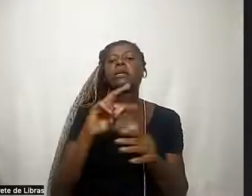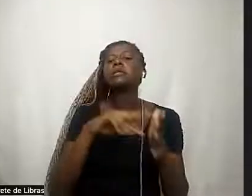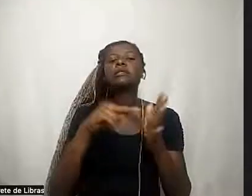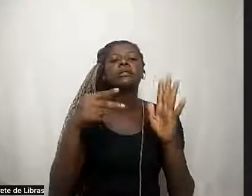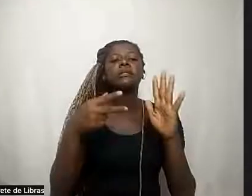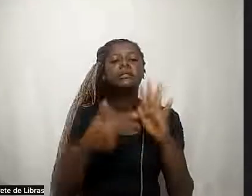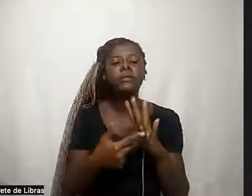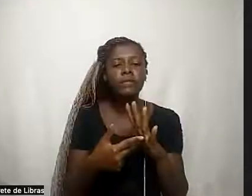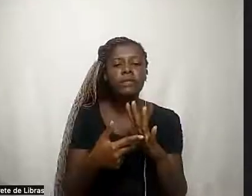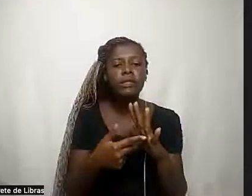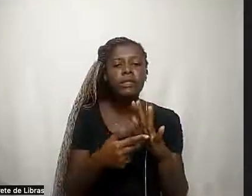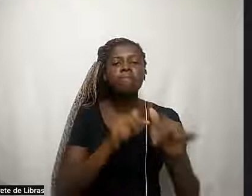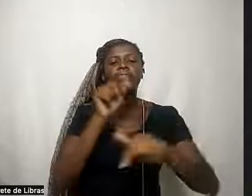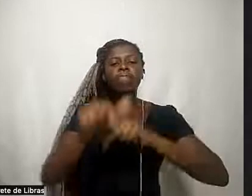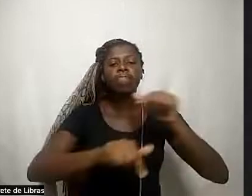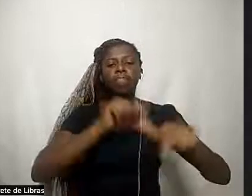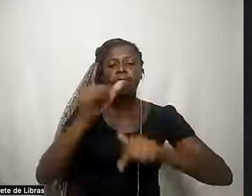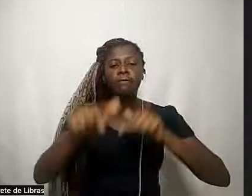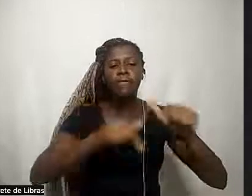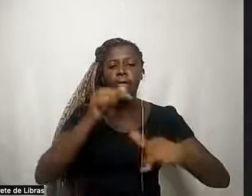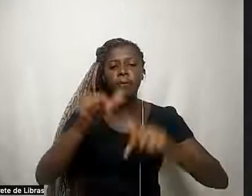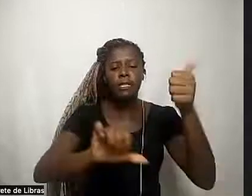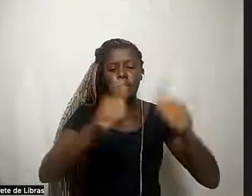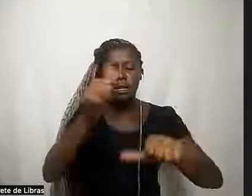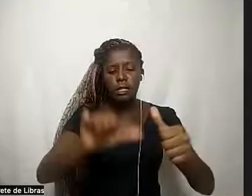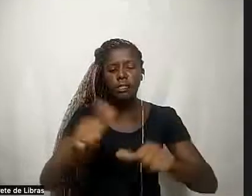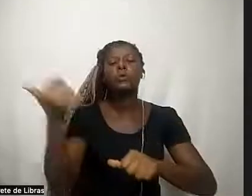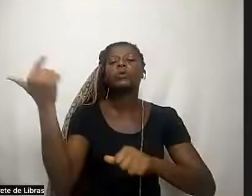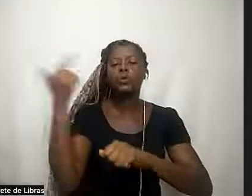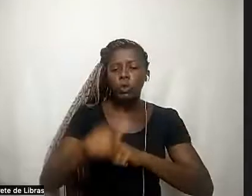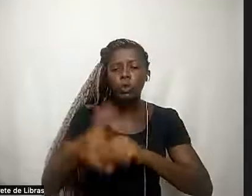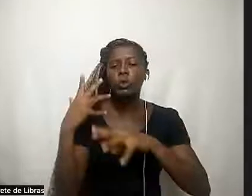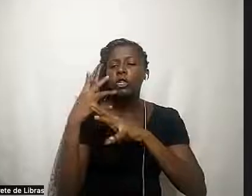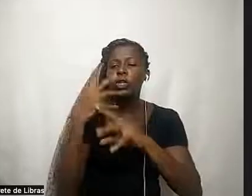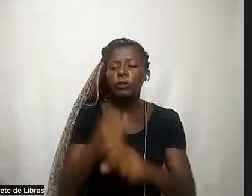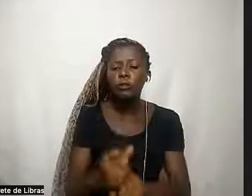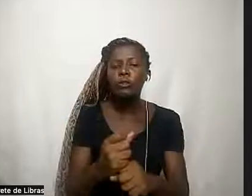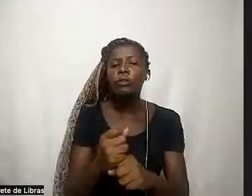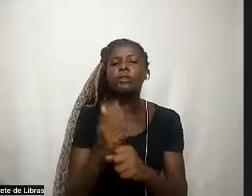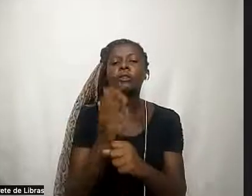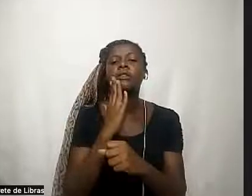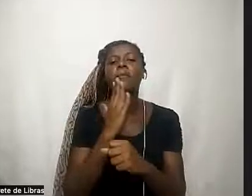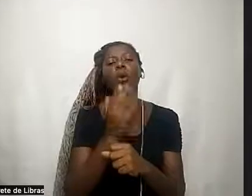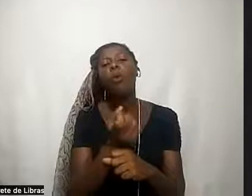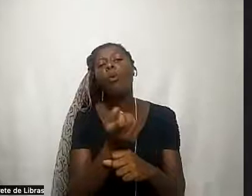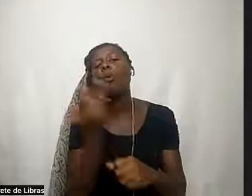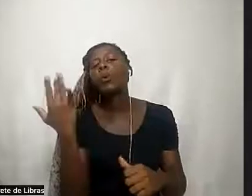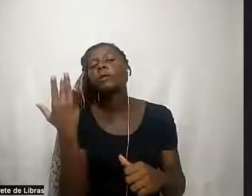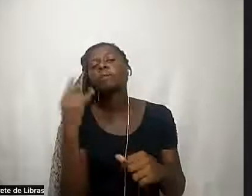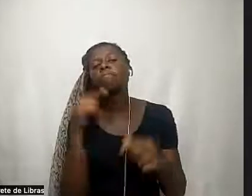What does that mean in terms of work and reevaluation? What is the amount